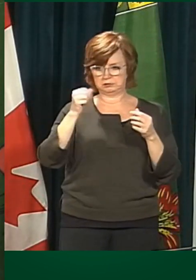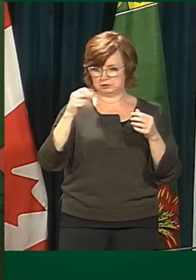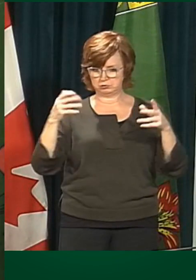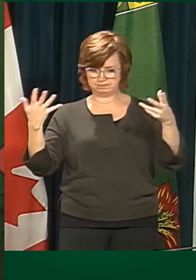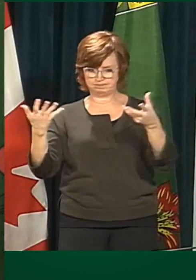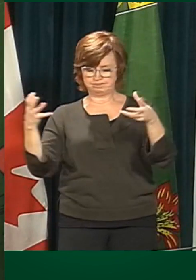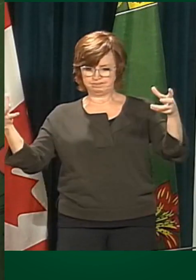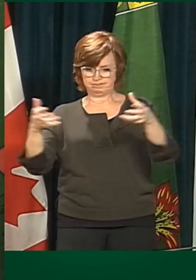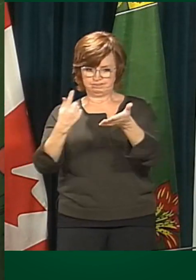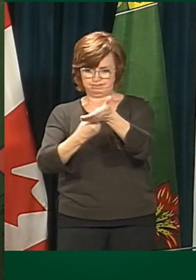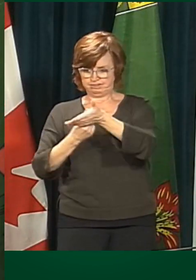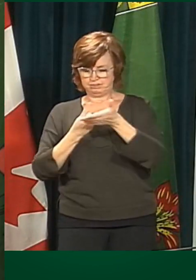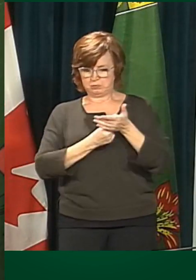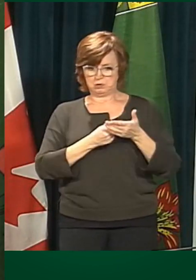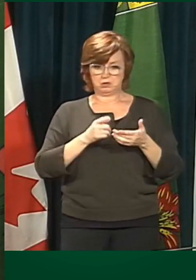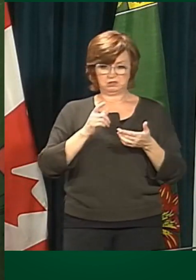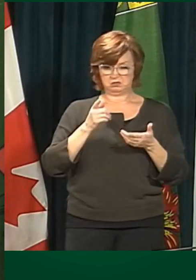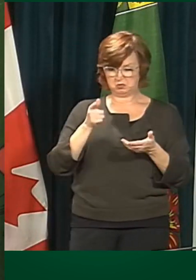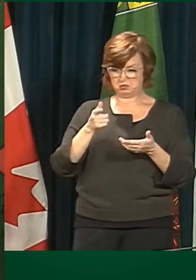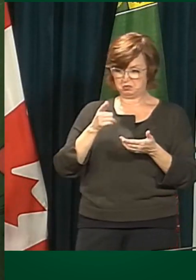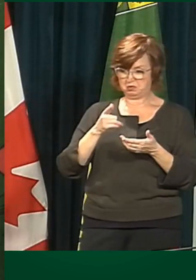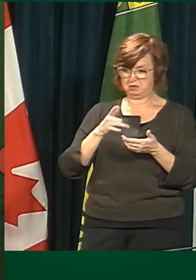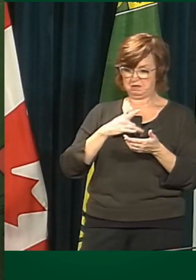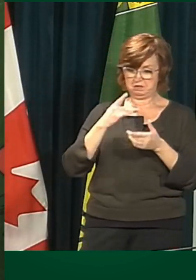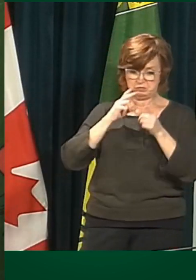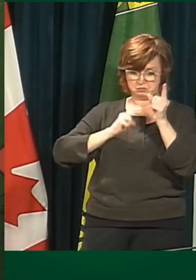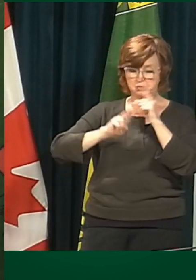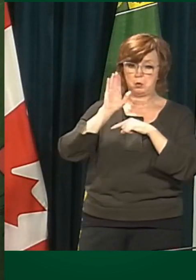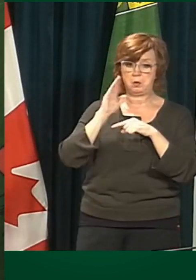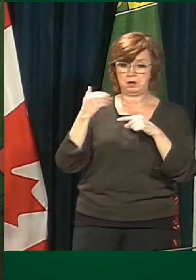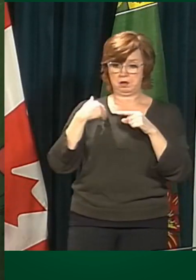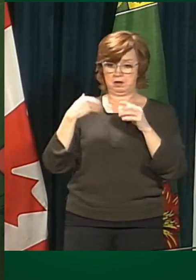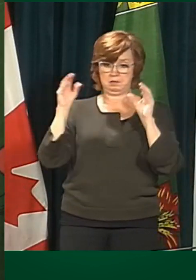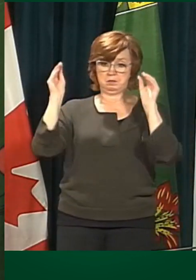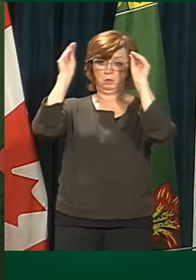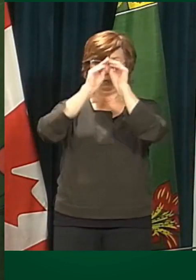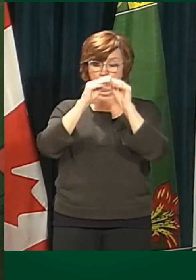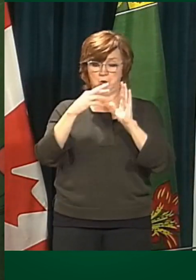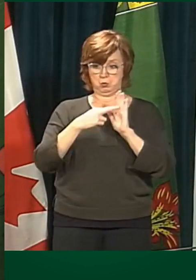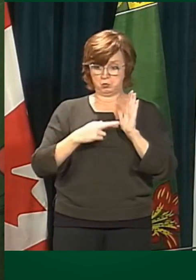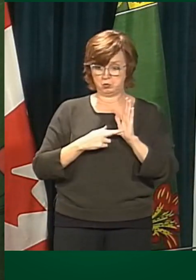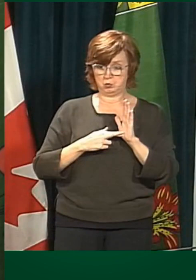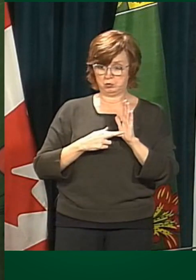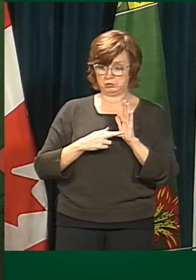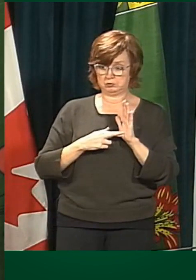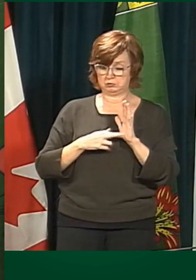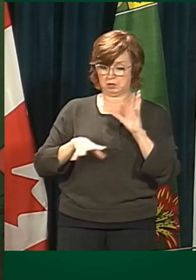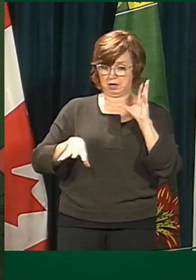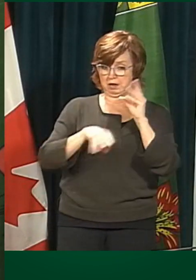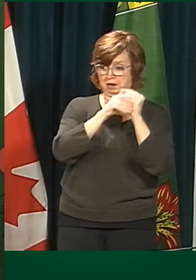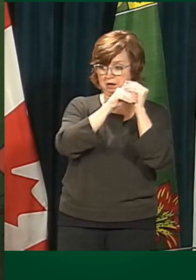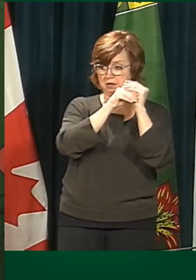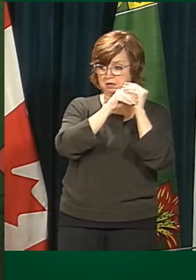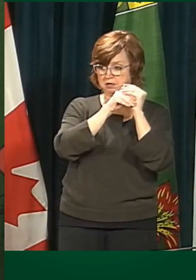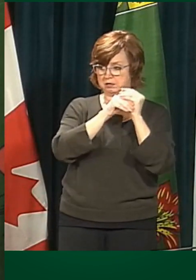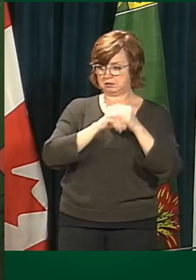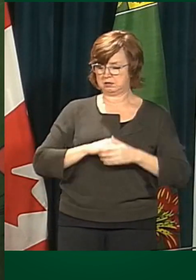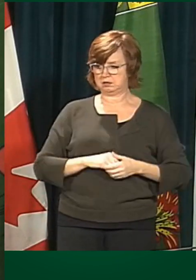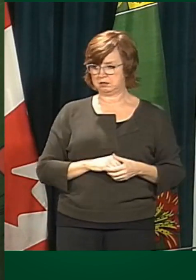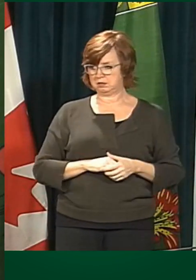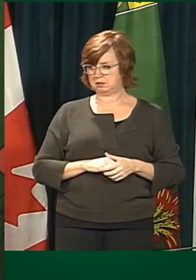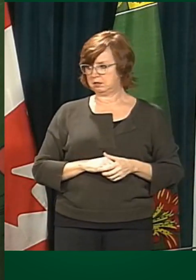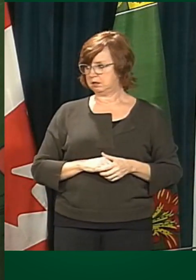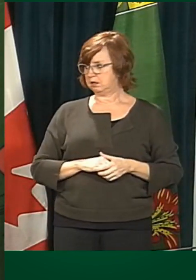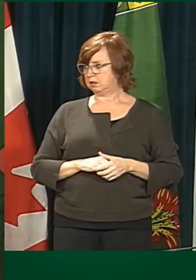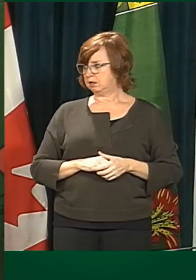people having to wear masks, in anticipation of some of these lifting and people, being in closer proximity as they are to each other right